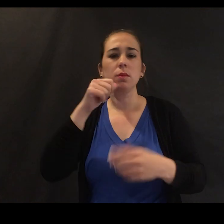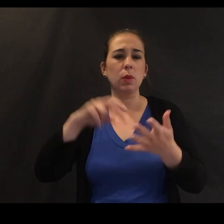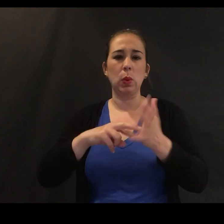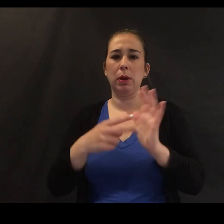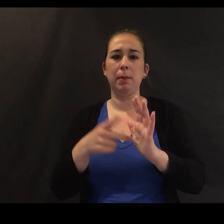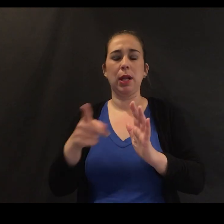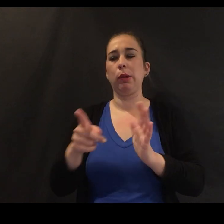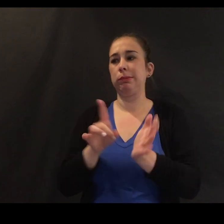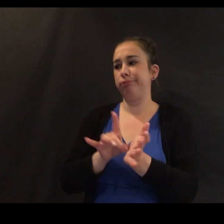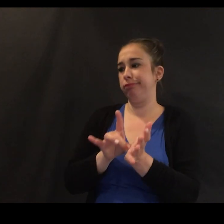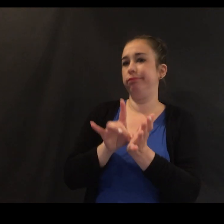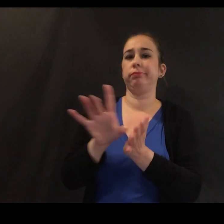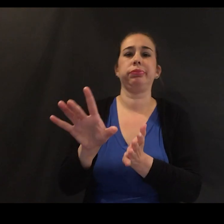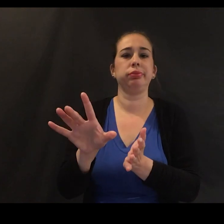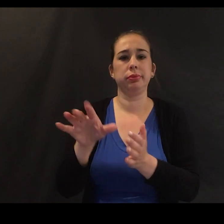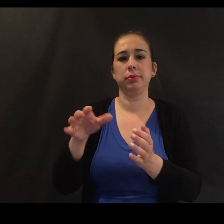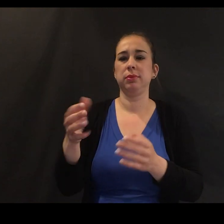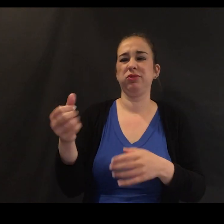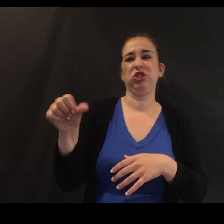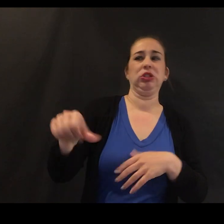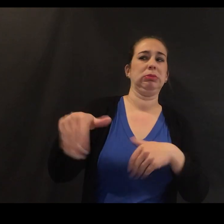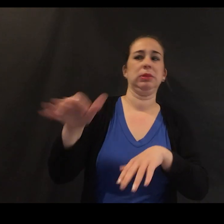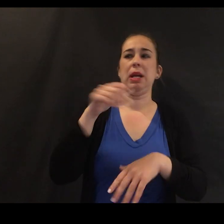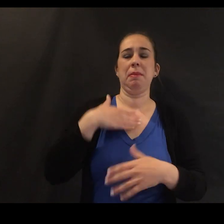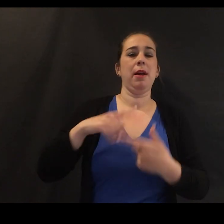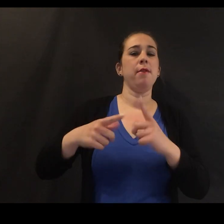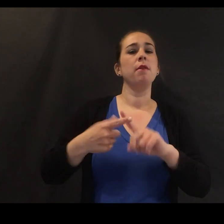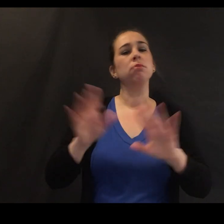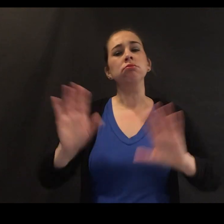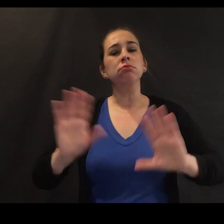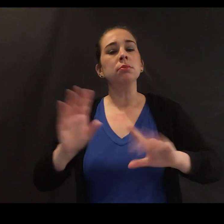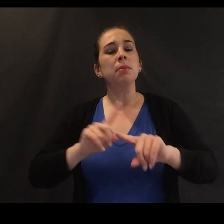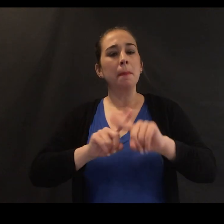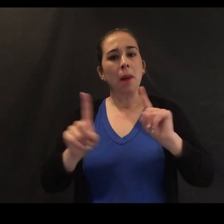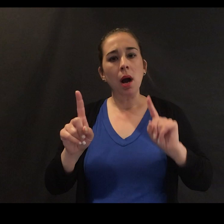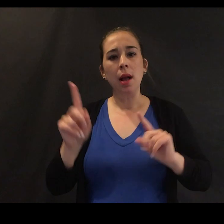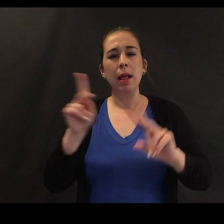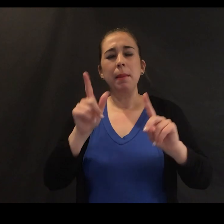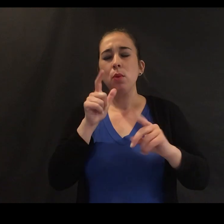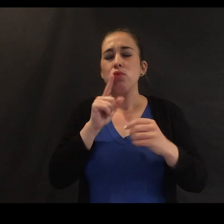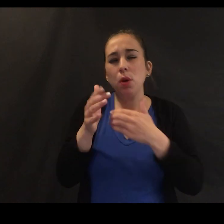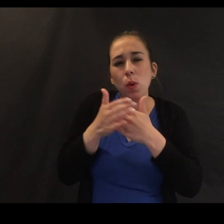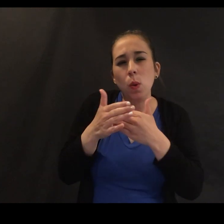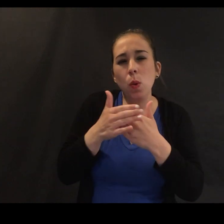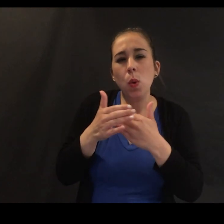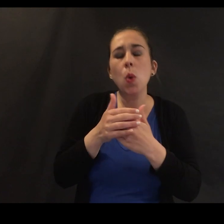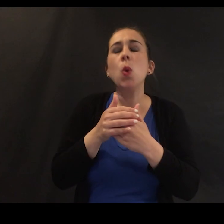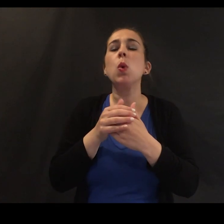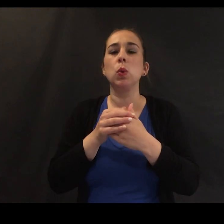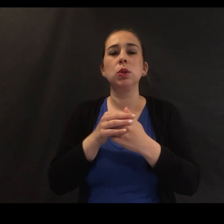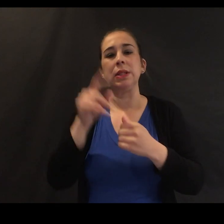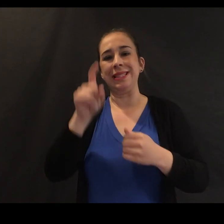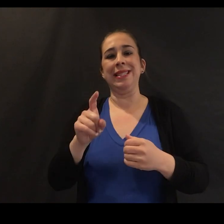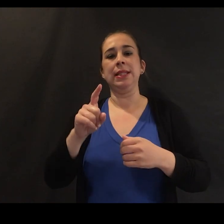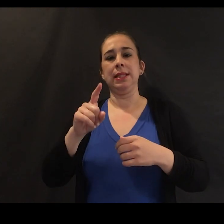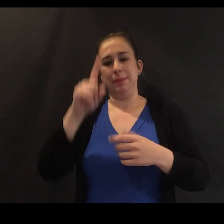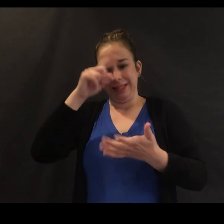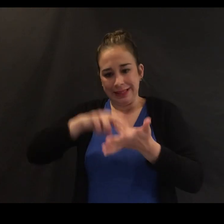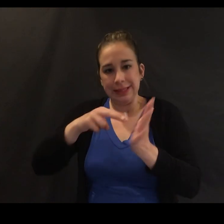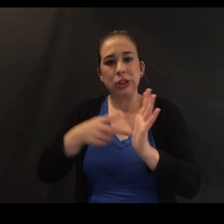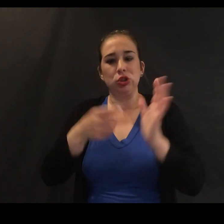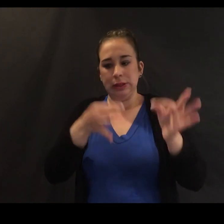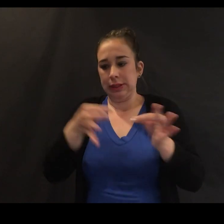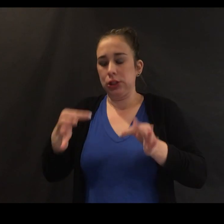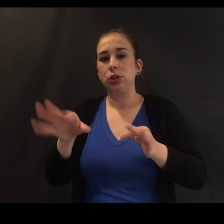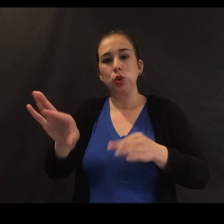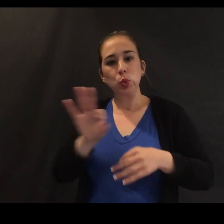in the sense of being rejecting to people, but when it comes to the people that you're closest to, there's some intentionality to choosing